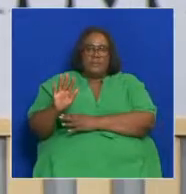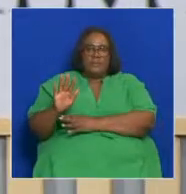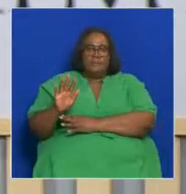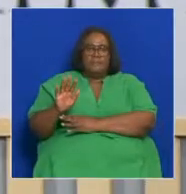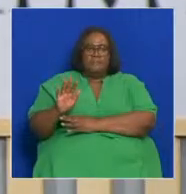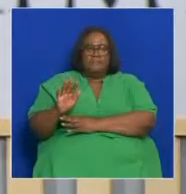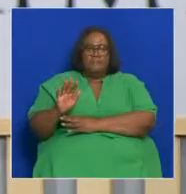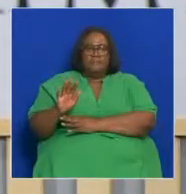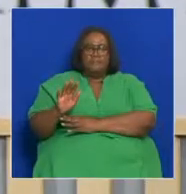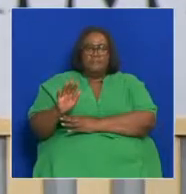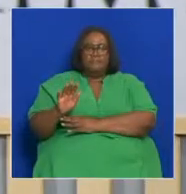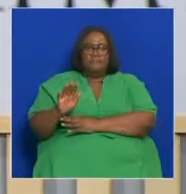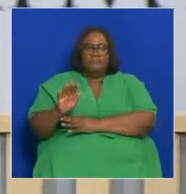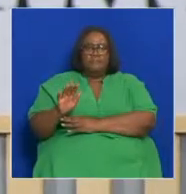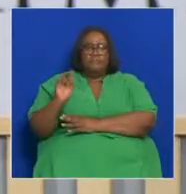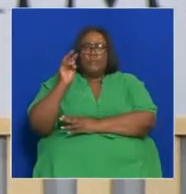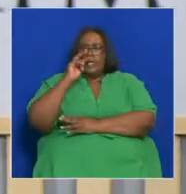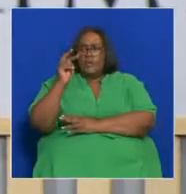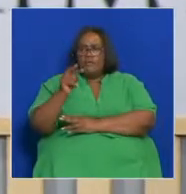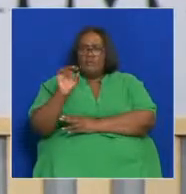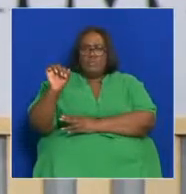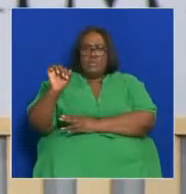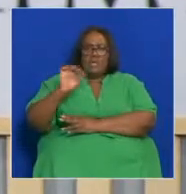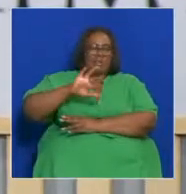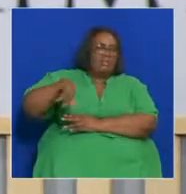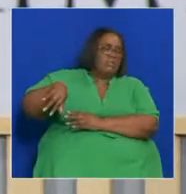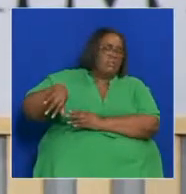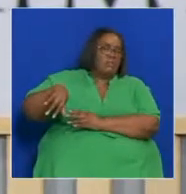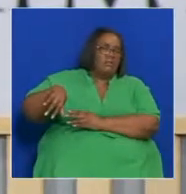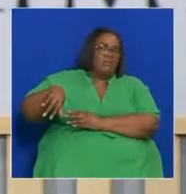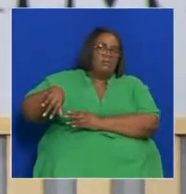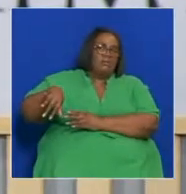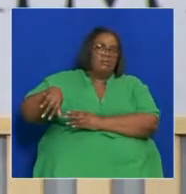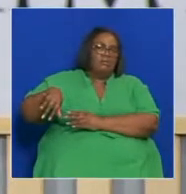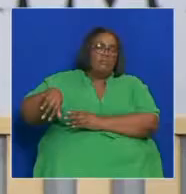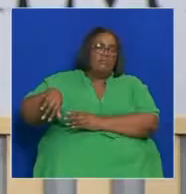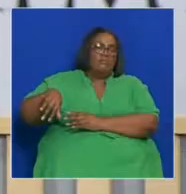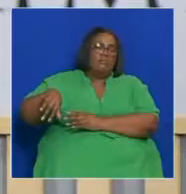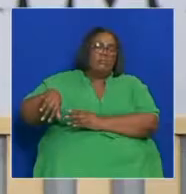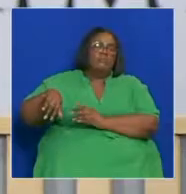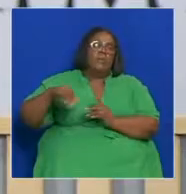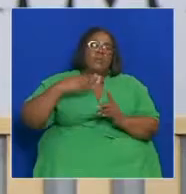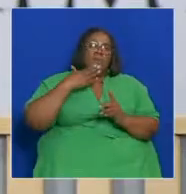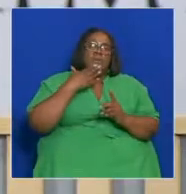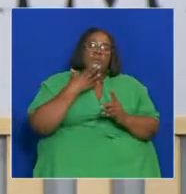to be overruled by those of